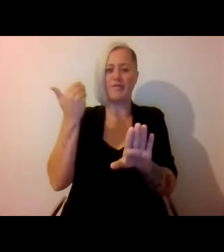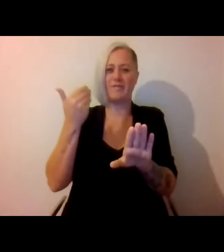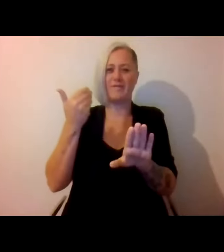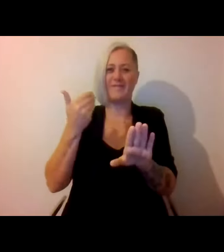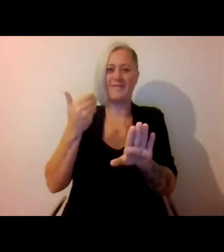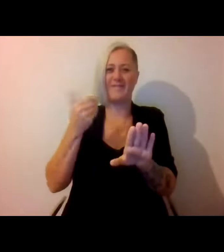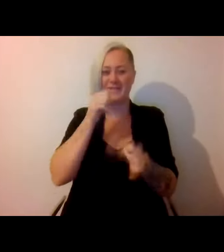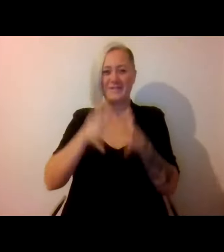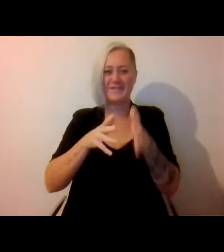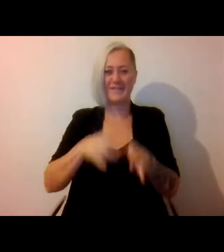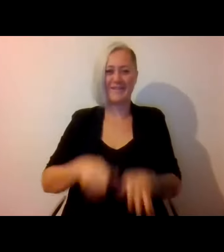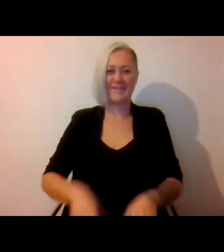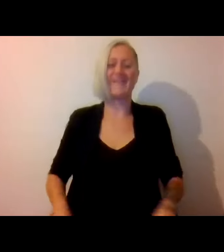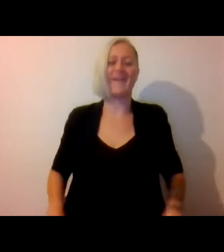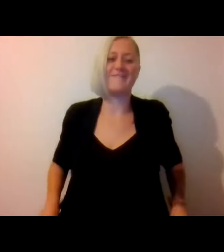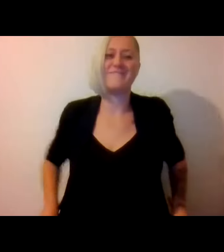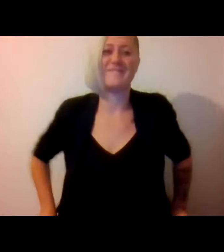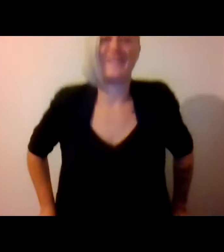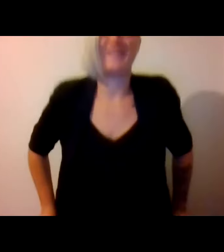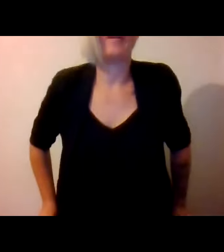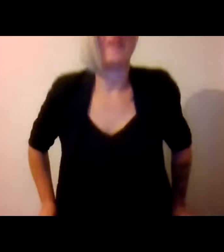off.